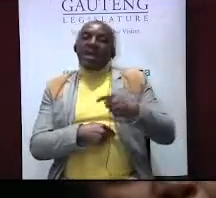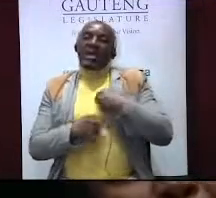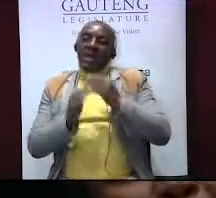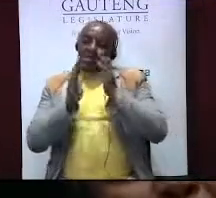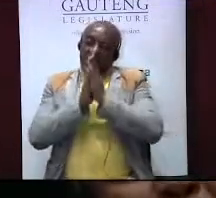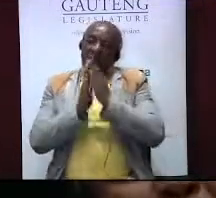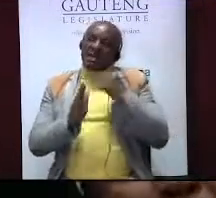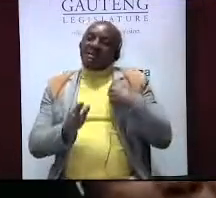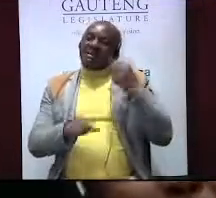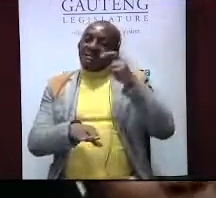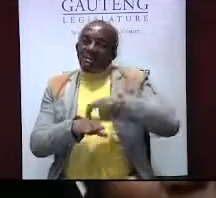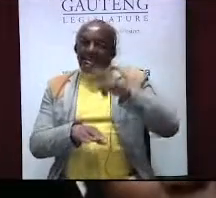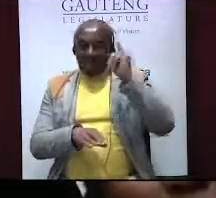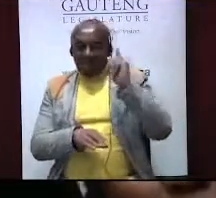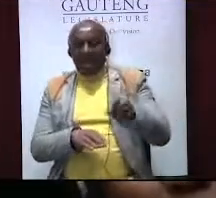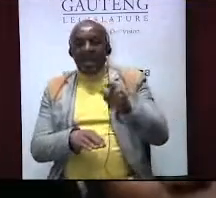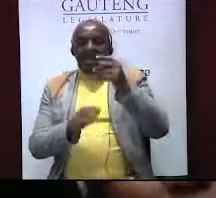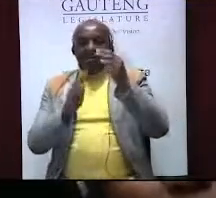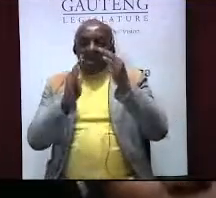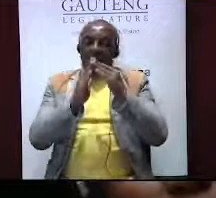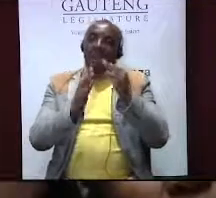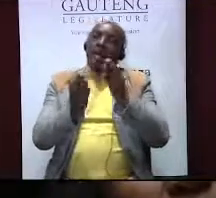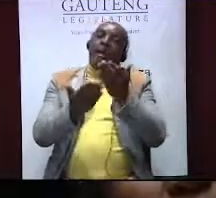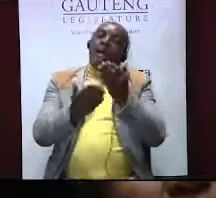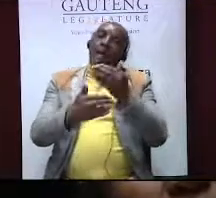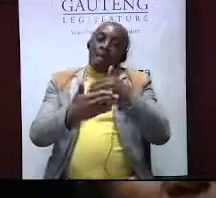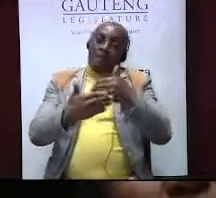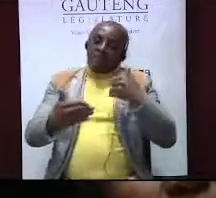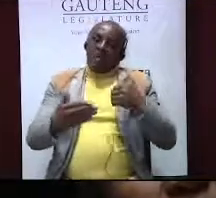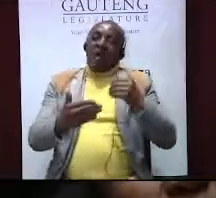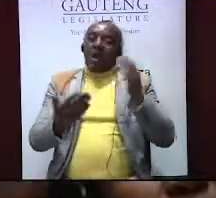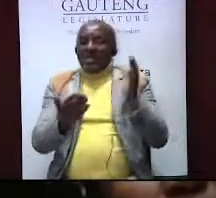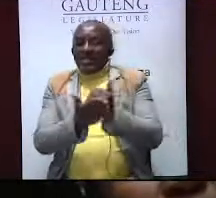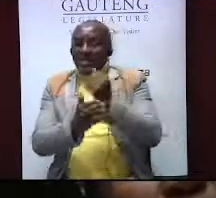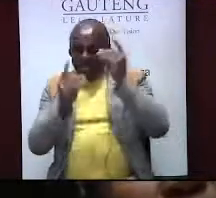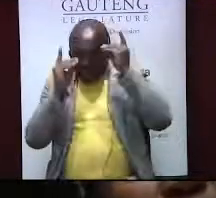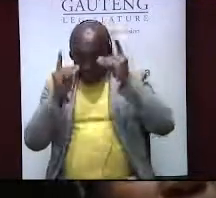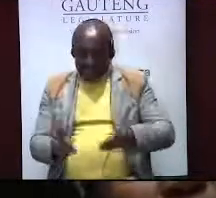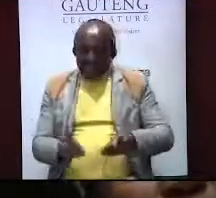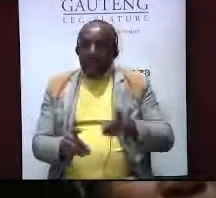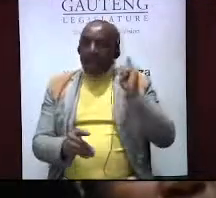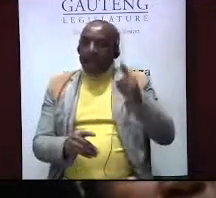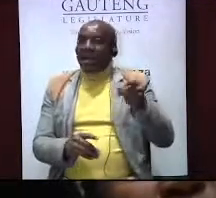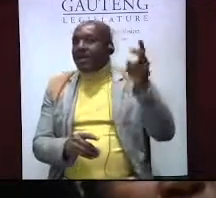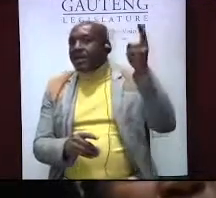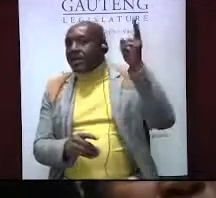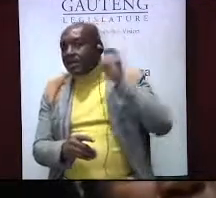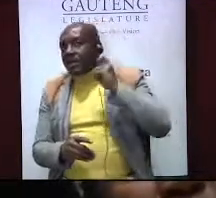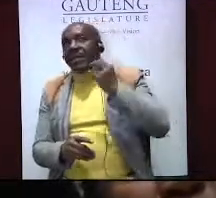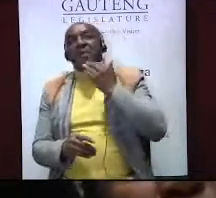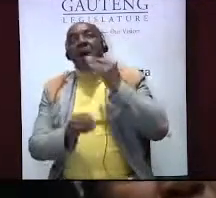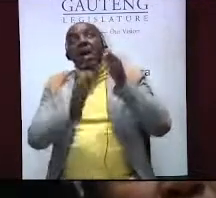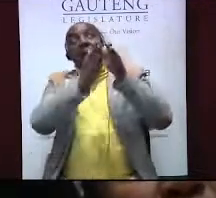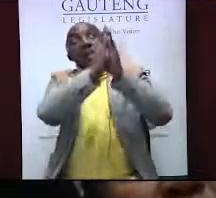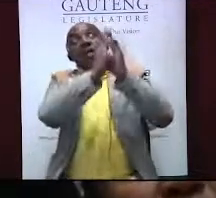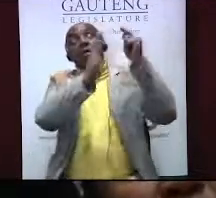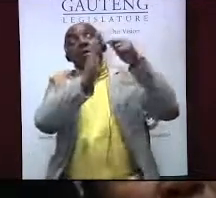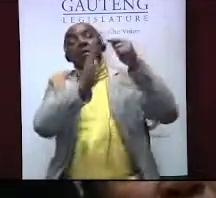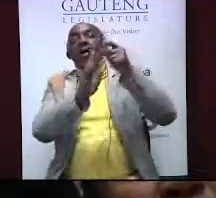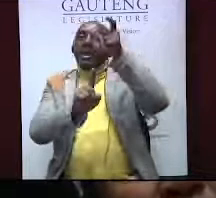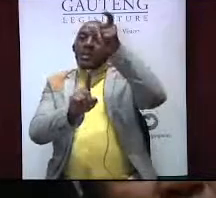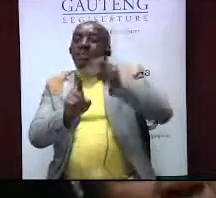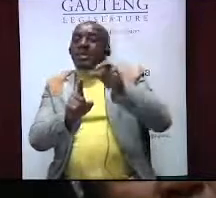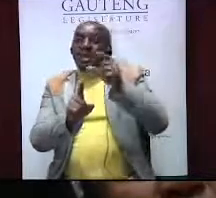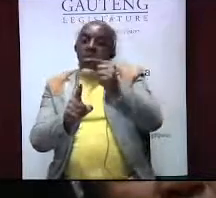no government othi before athatha ama decisions athi let us hear to the Lord, afune the man of the Lord of the